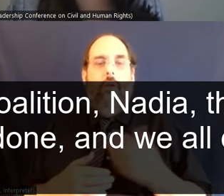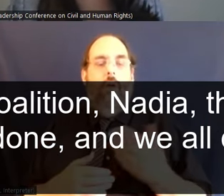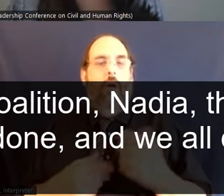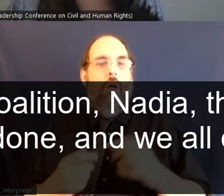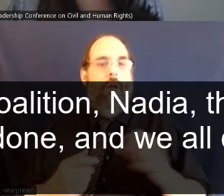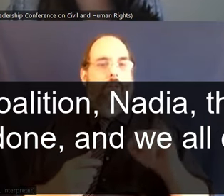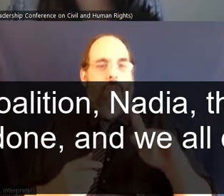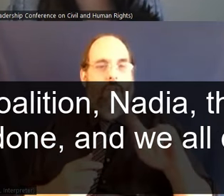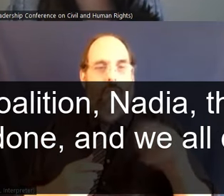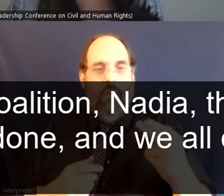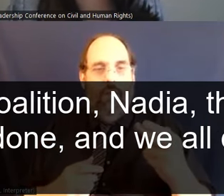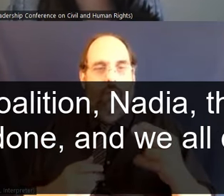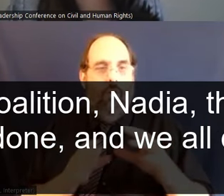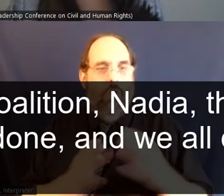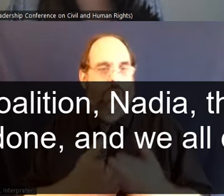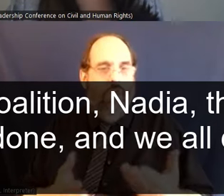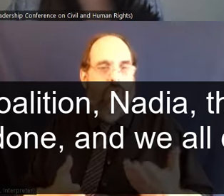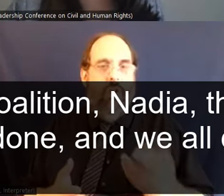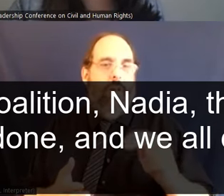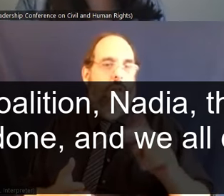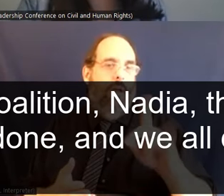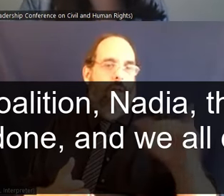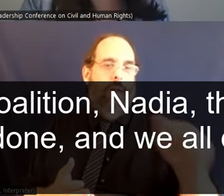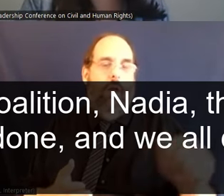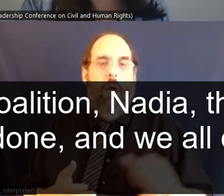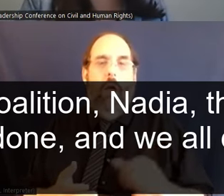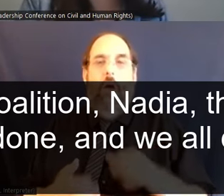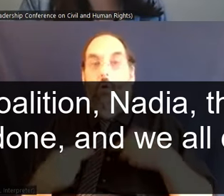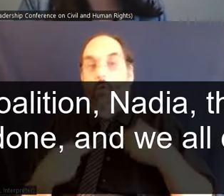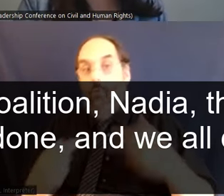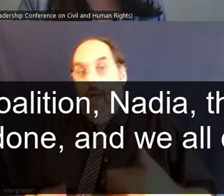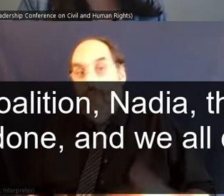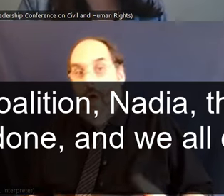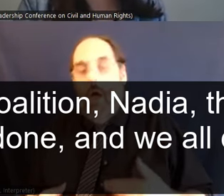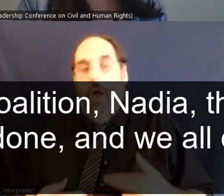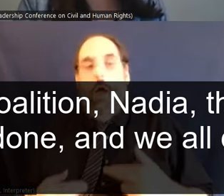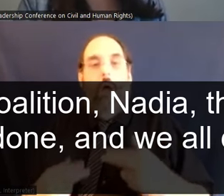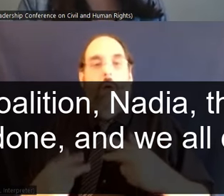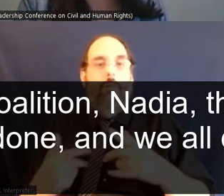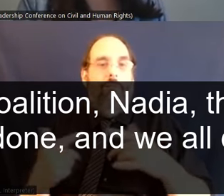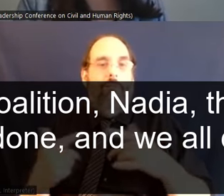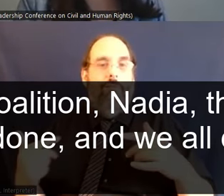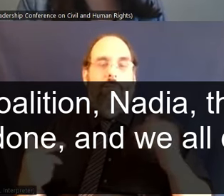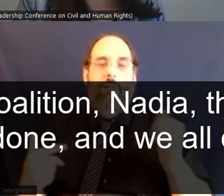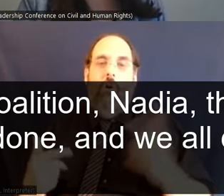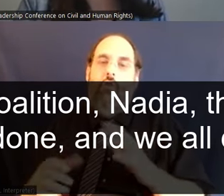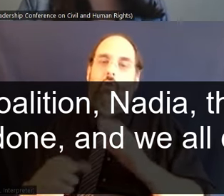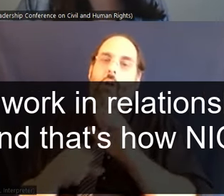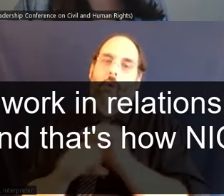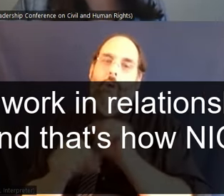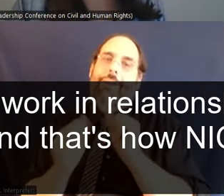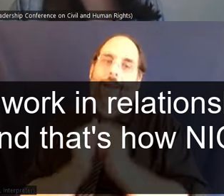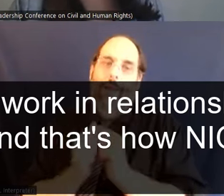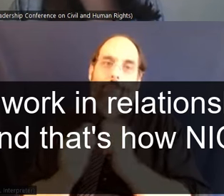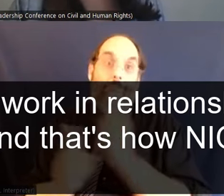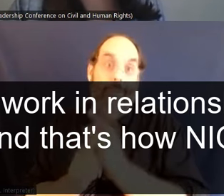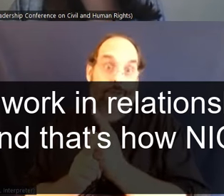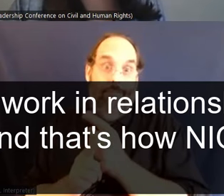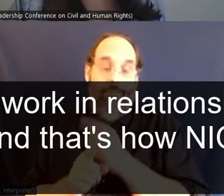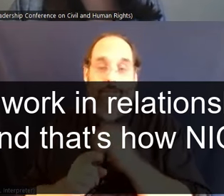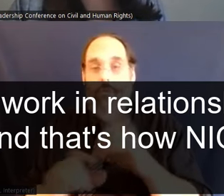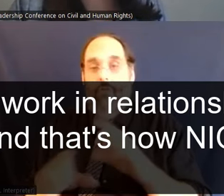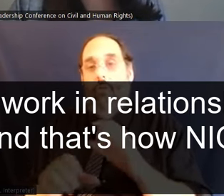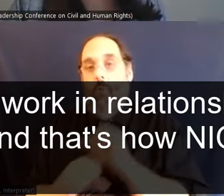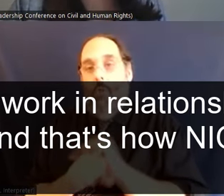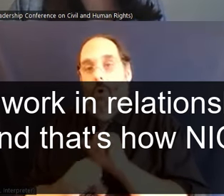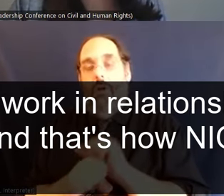Coalition, Nadia, the work that the rabbi has done. And so we all do this work together, right? We all do this work